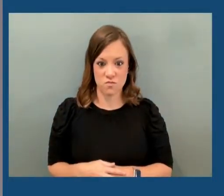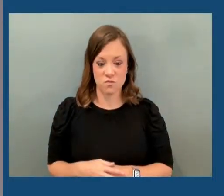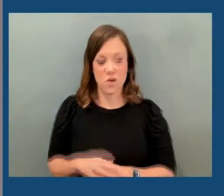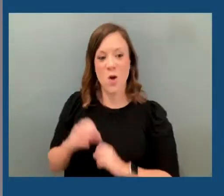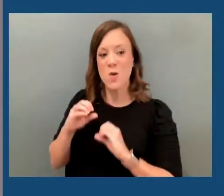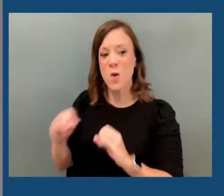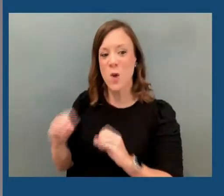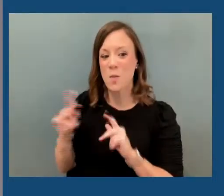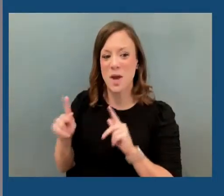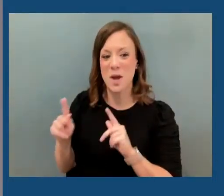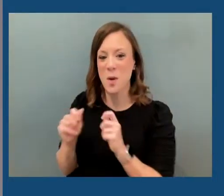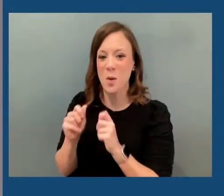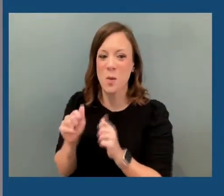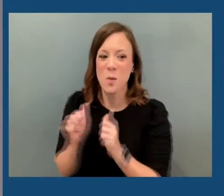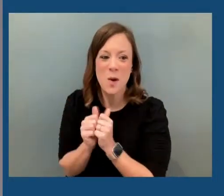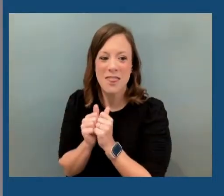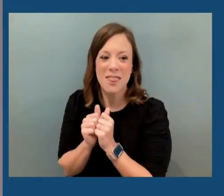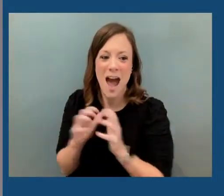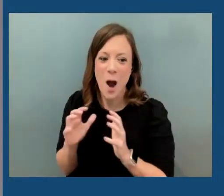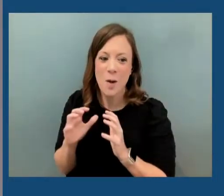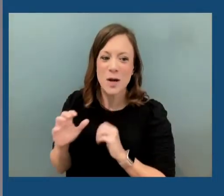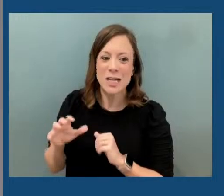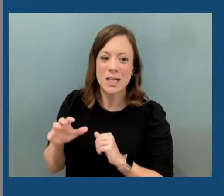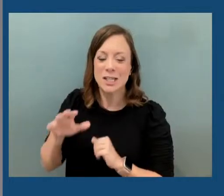huh? I digress.